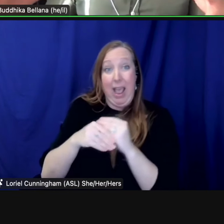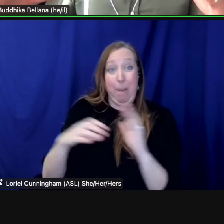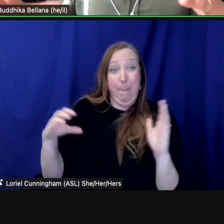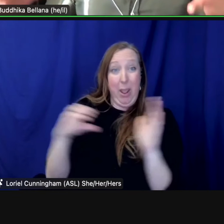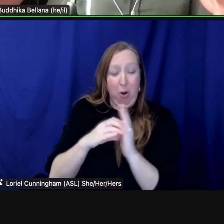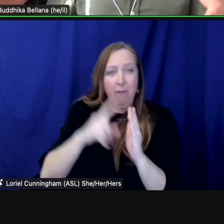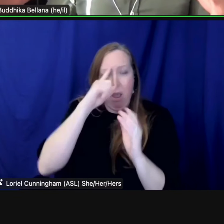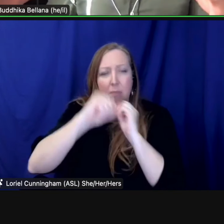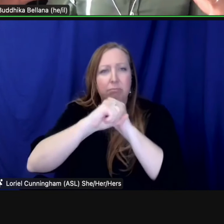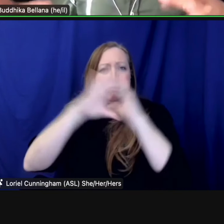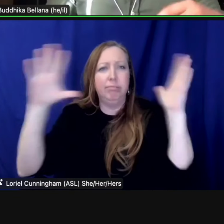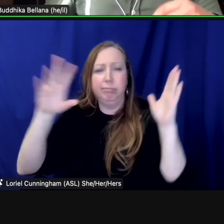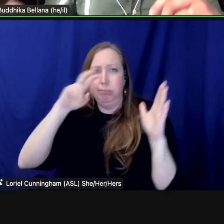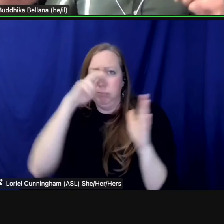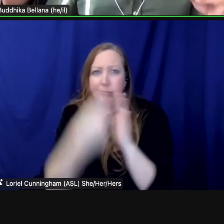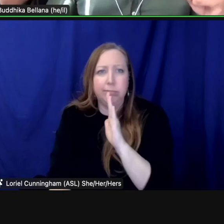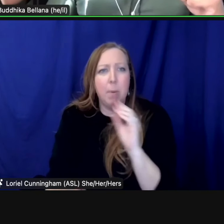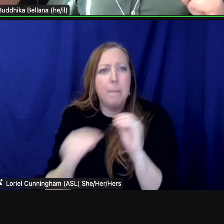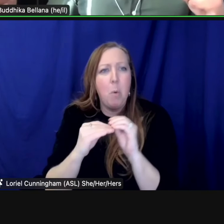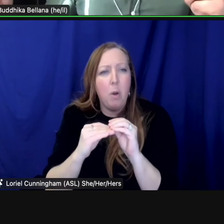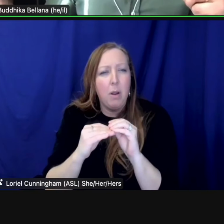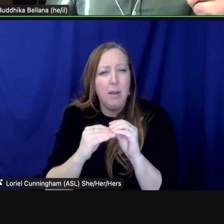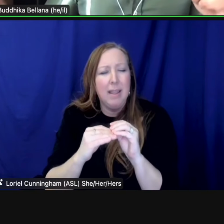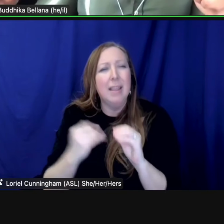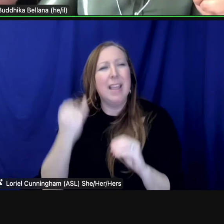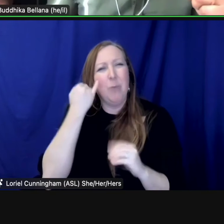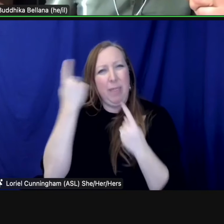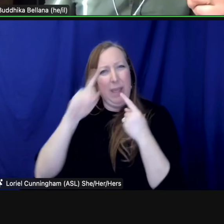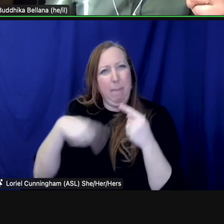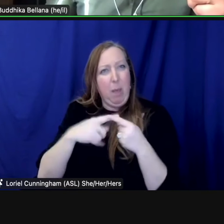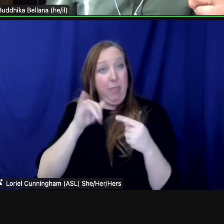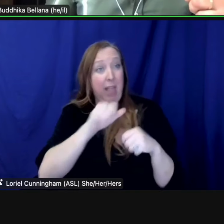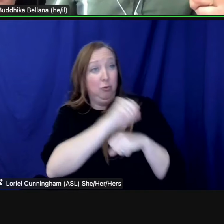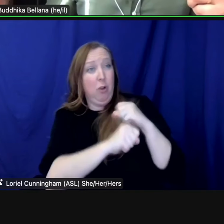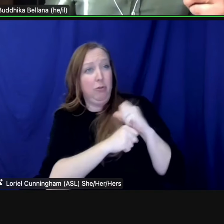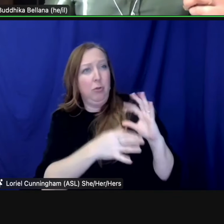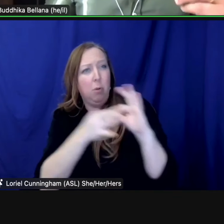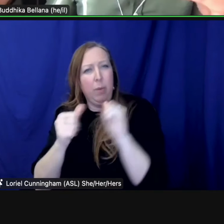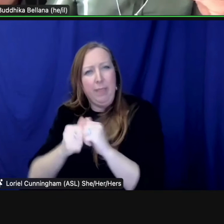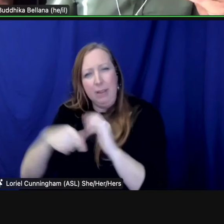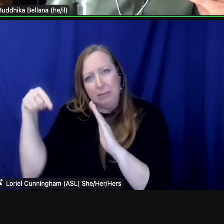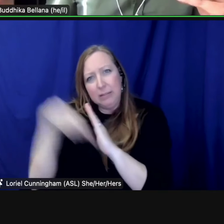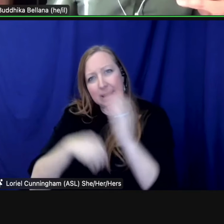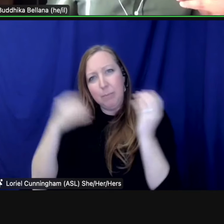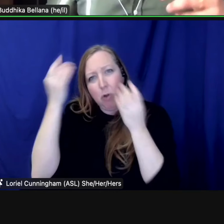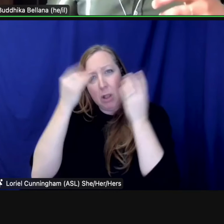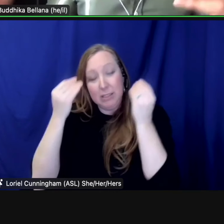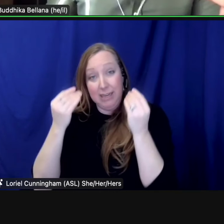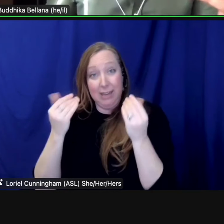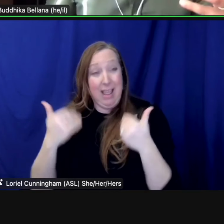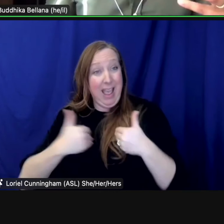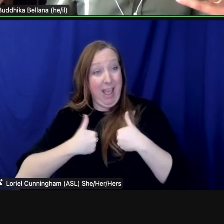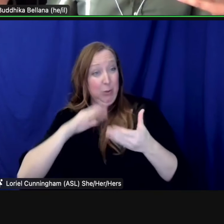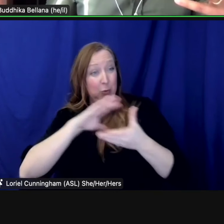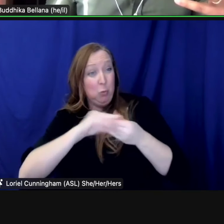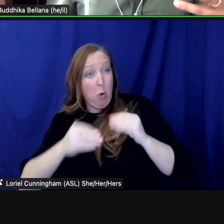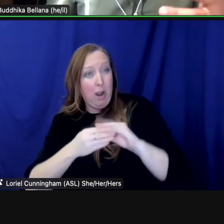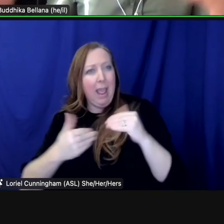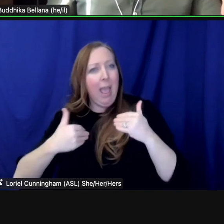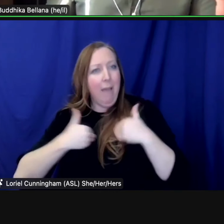in the context of deep processing, the narrative seems to really amplify the extent to which you're engaging with the meaning